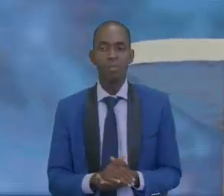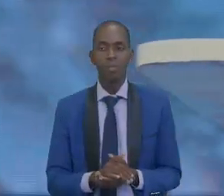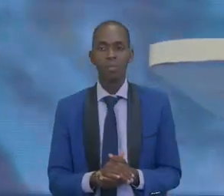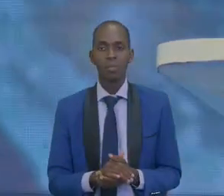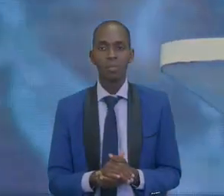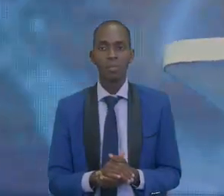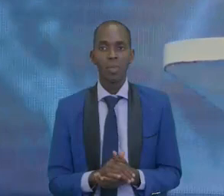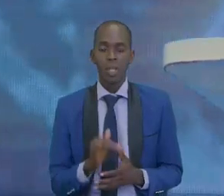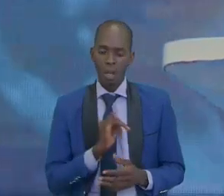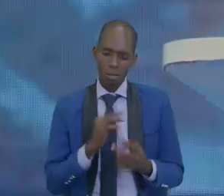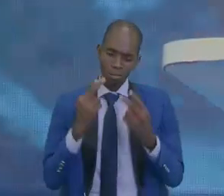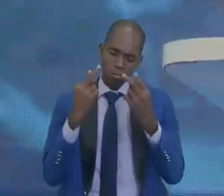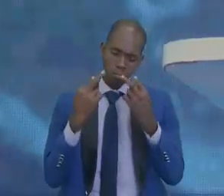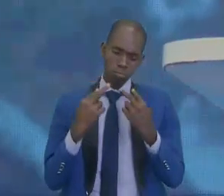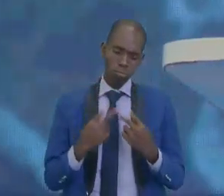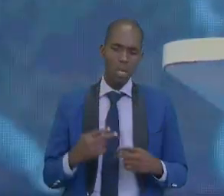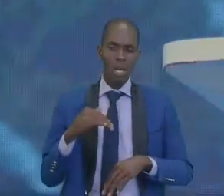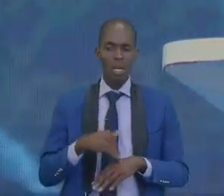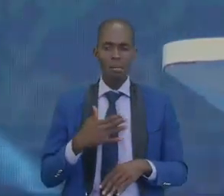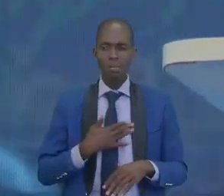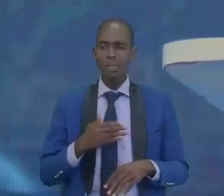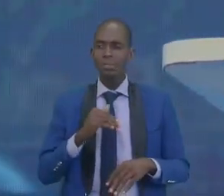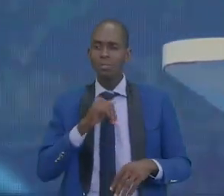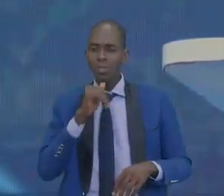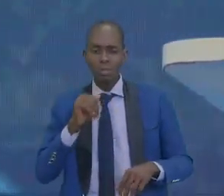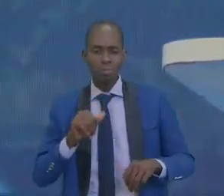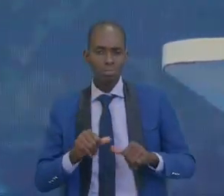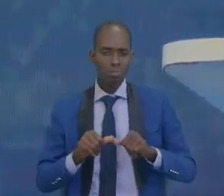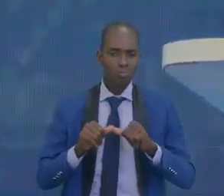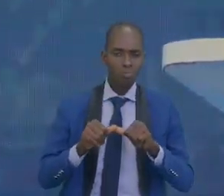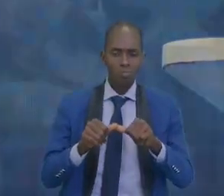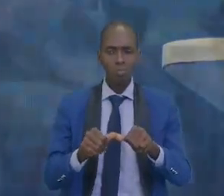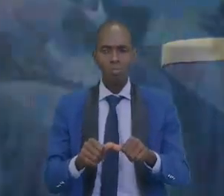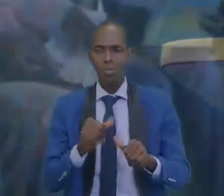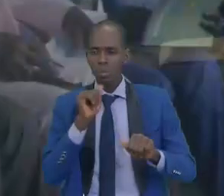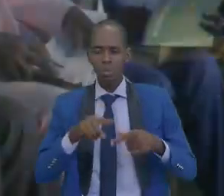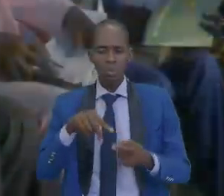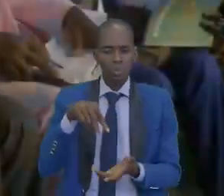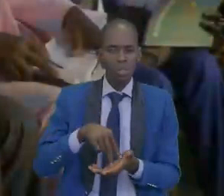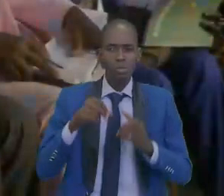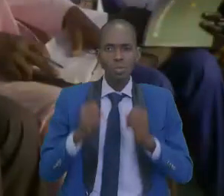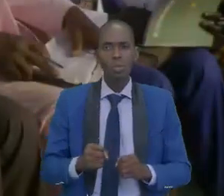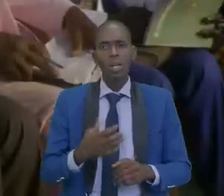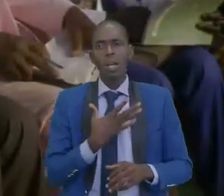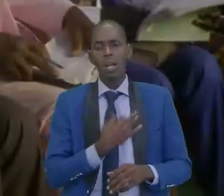I look at my inconsistencies and my joy is not full.